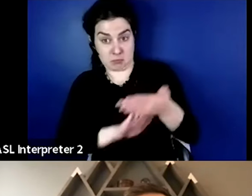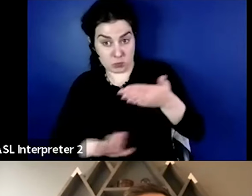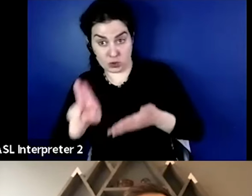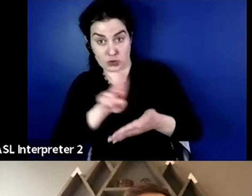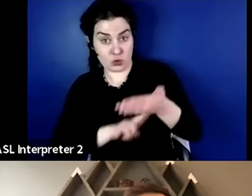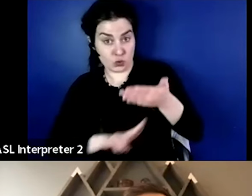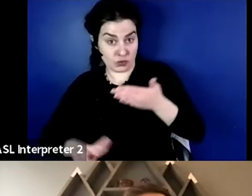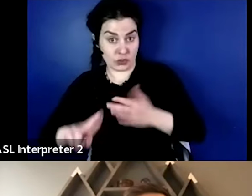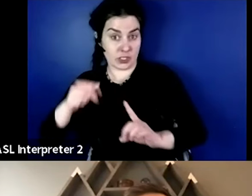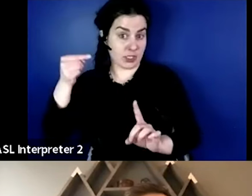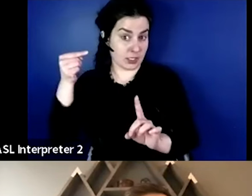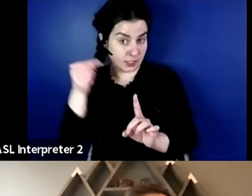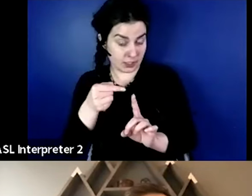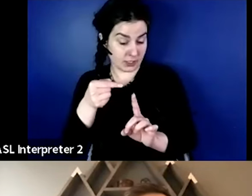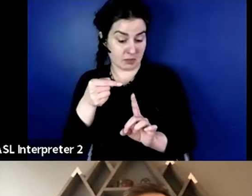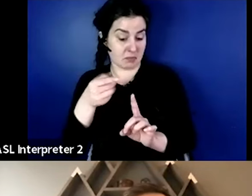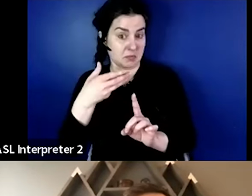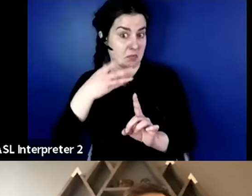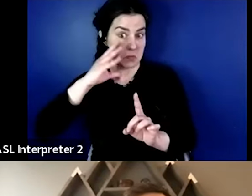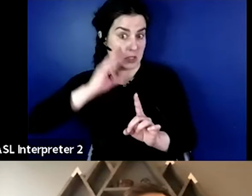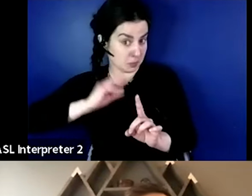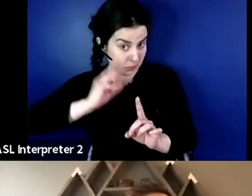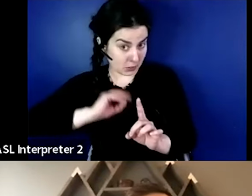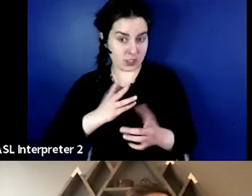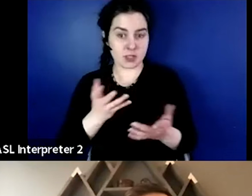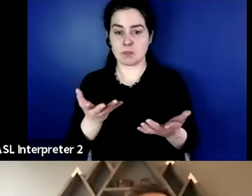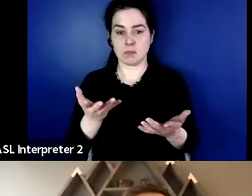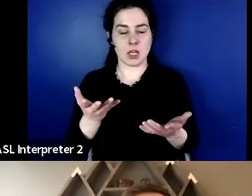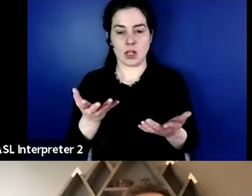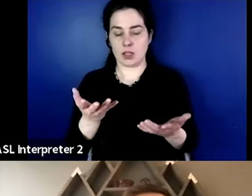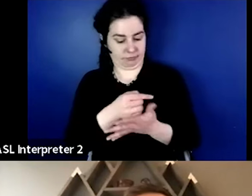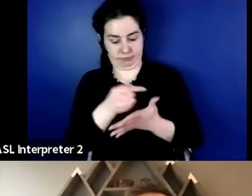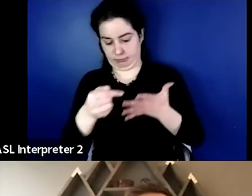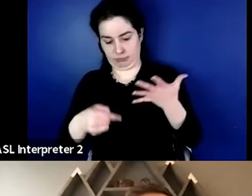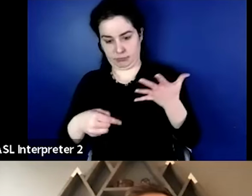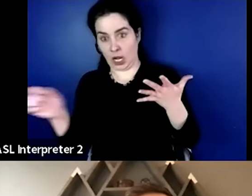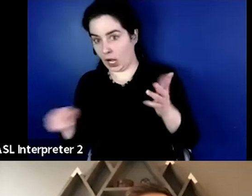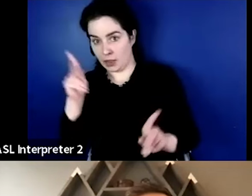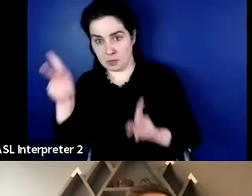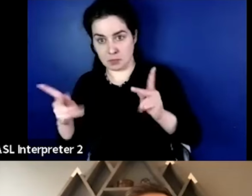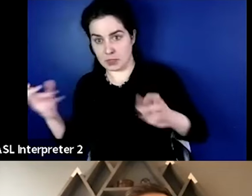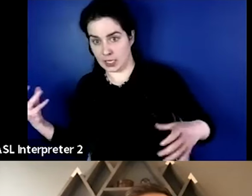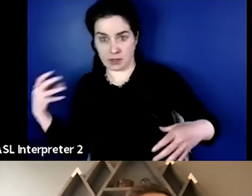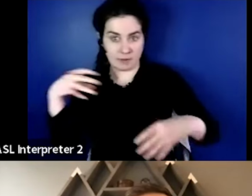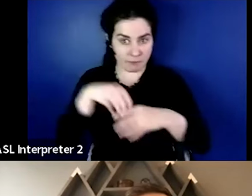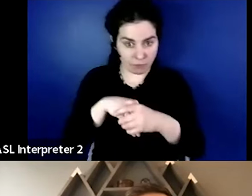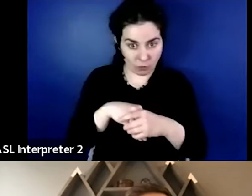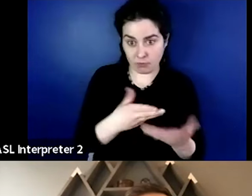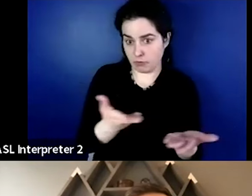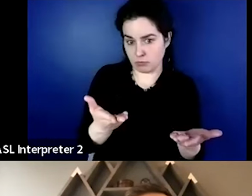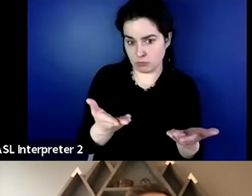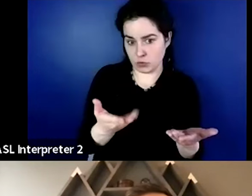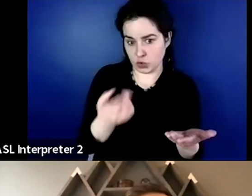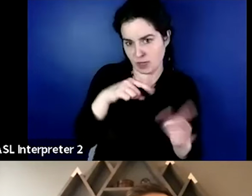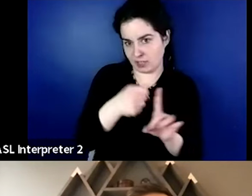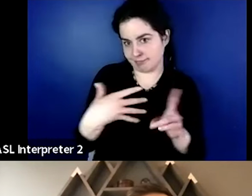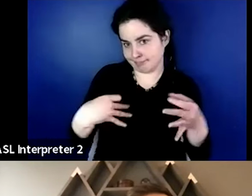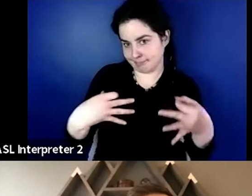gender-based violence was the experience, but is there a way for others to get involved? And would you speak to that for a little